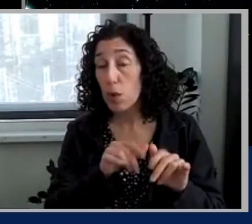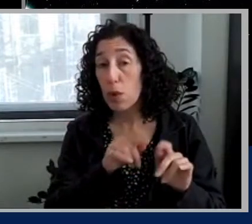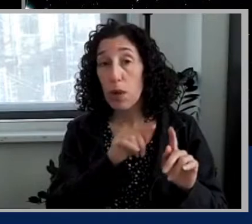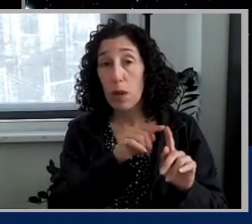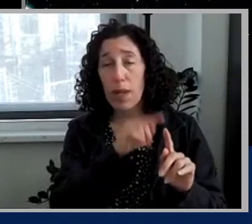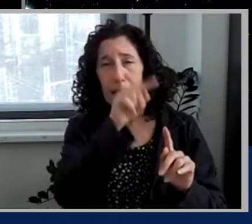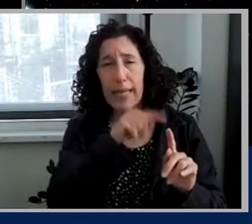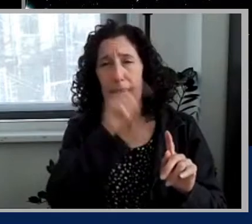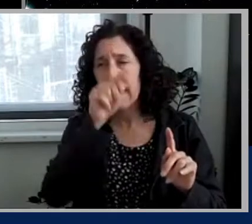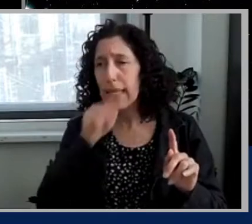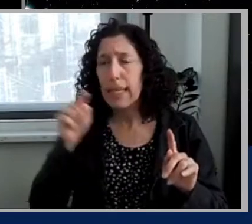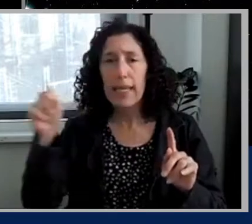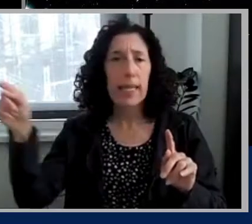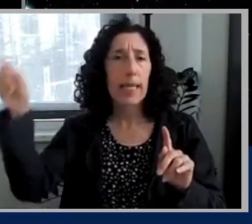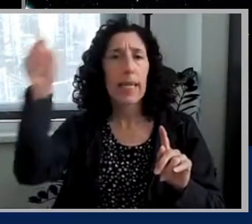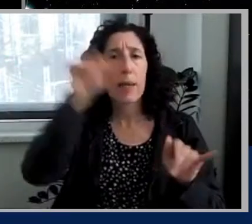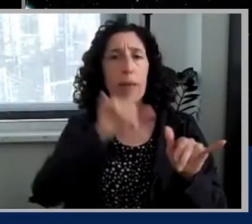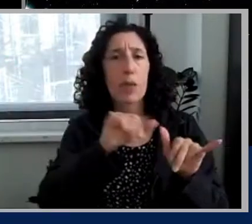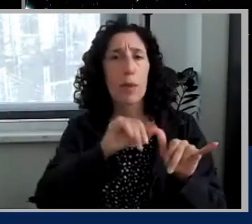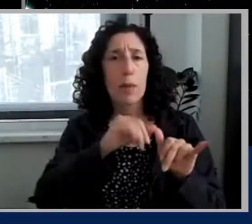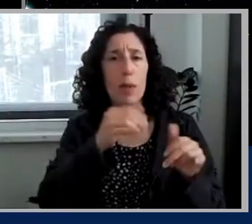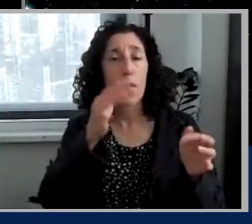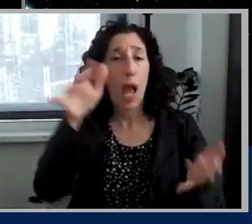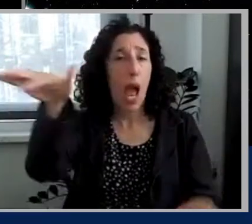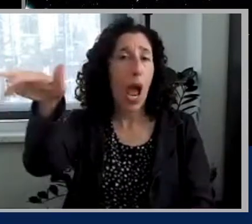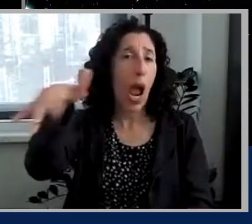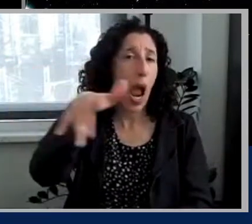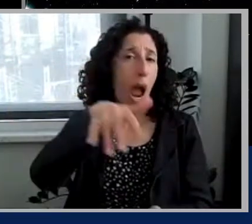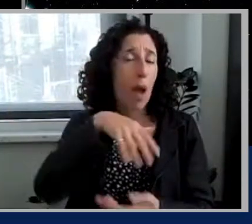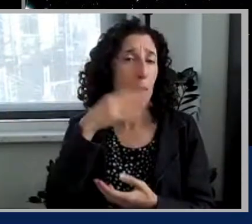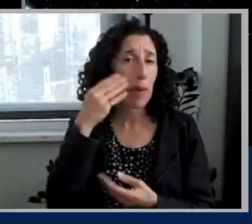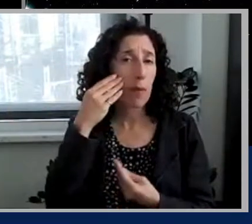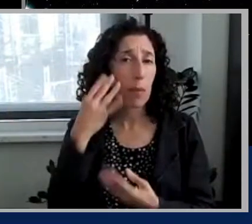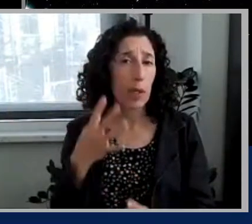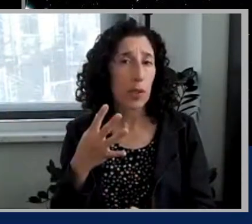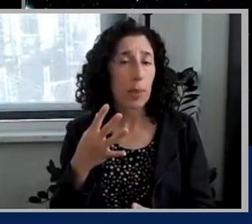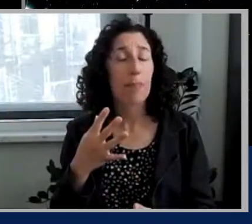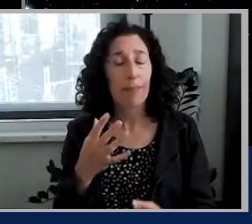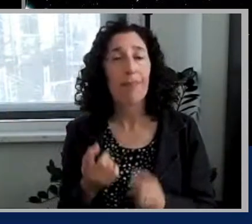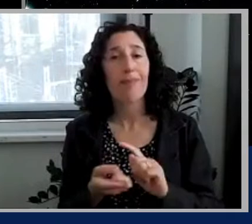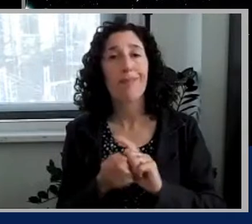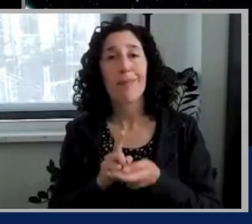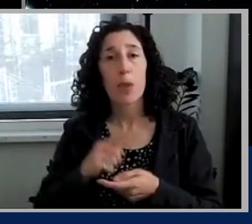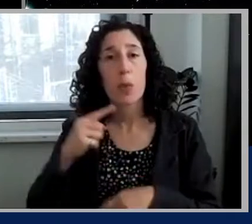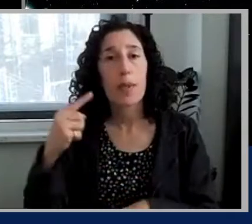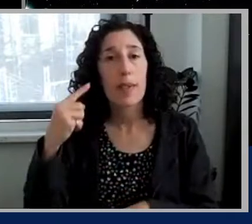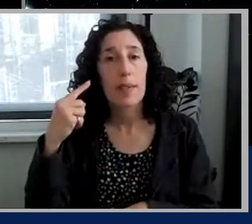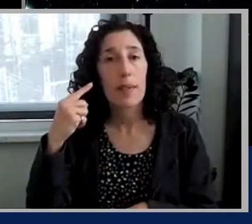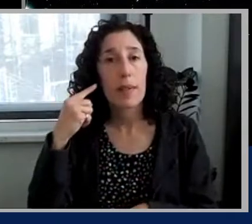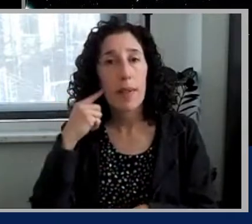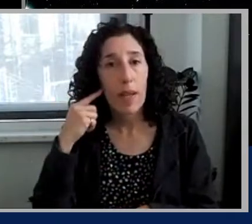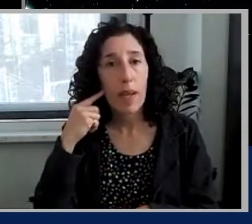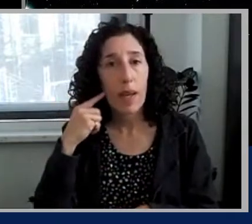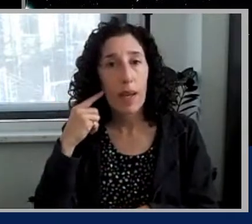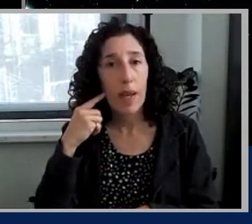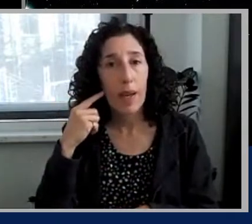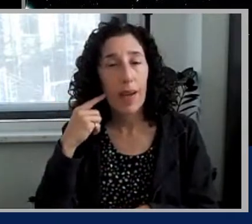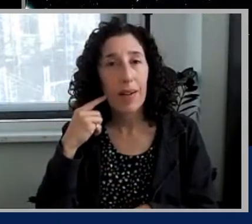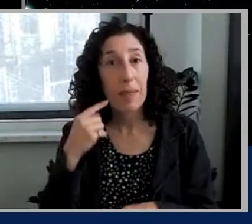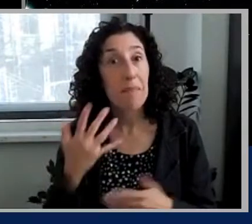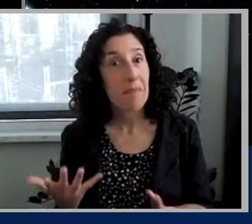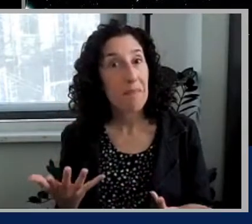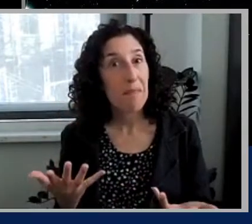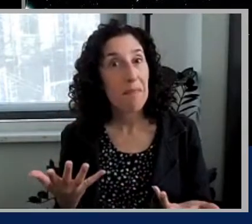over. And then you're just back to like that softness of stars. You're just listening